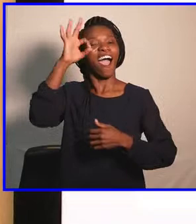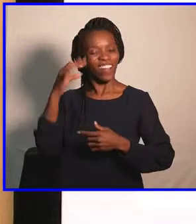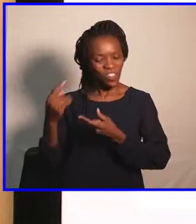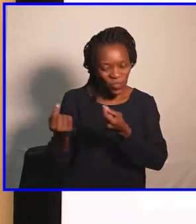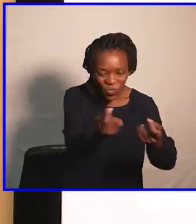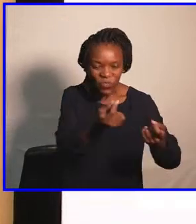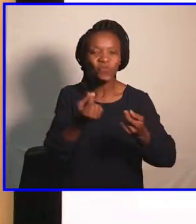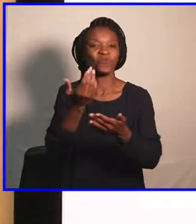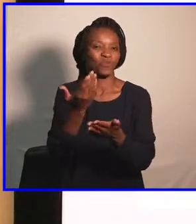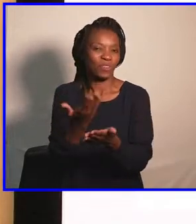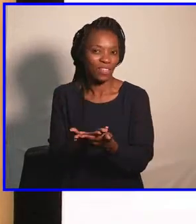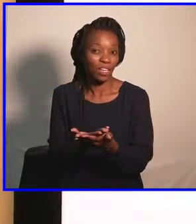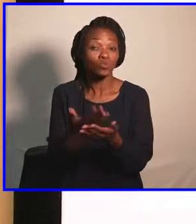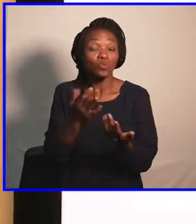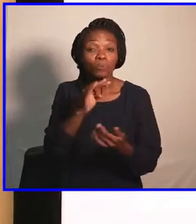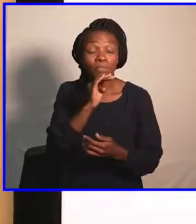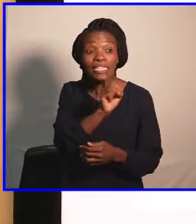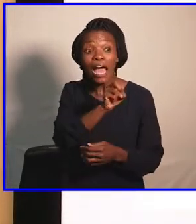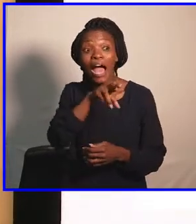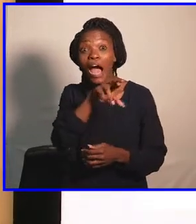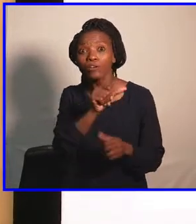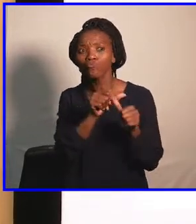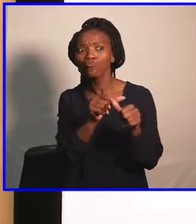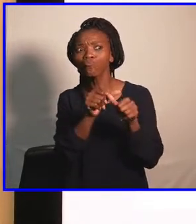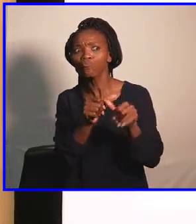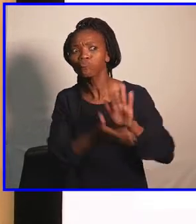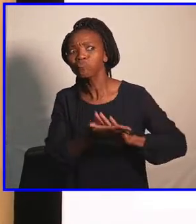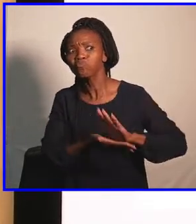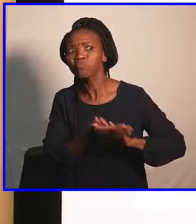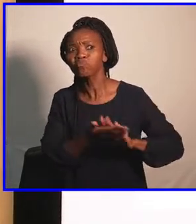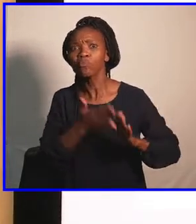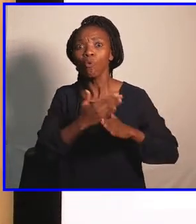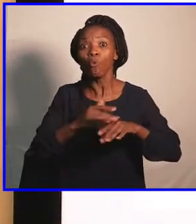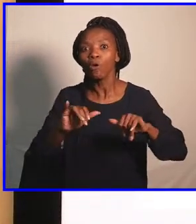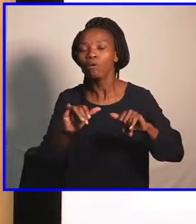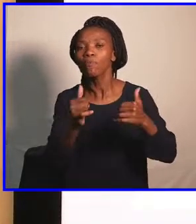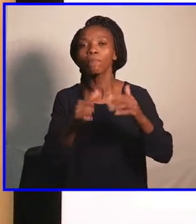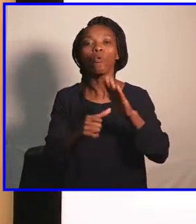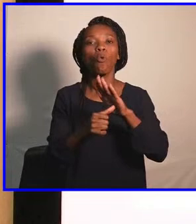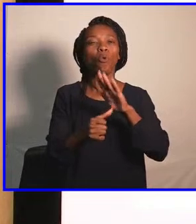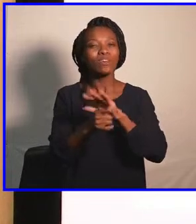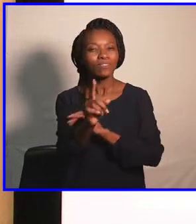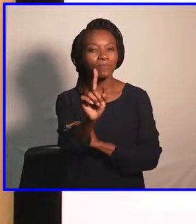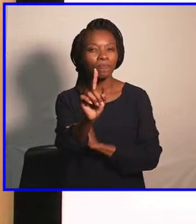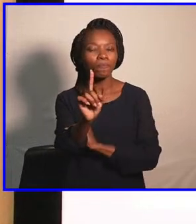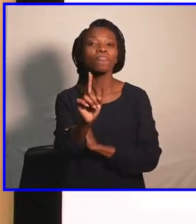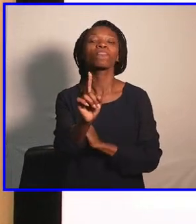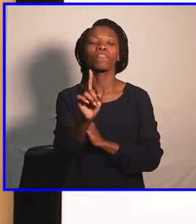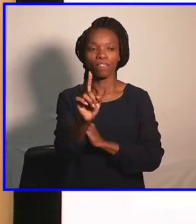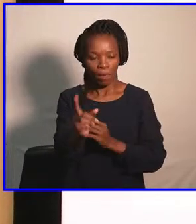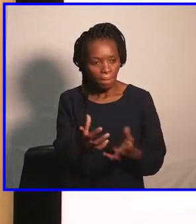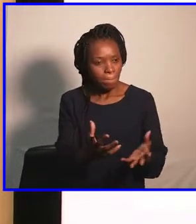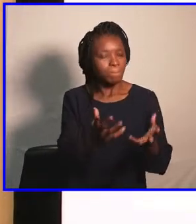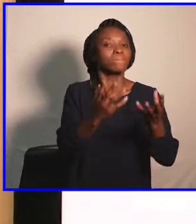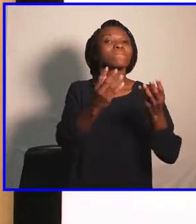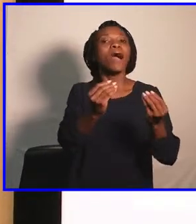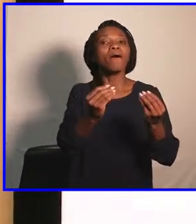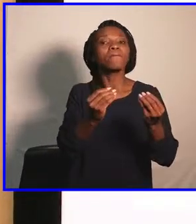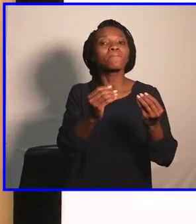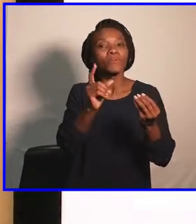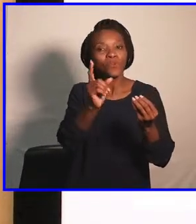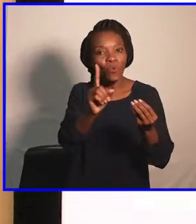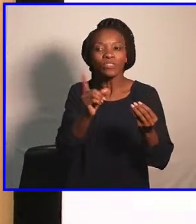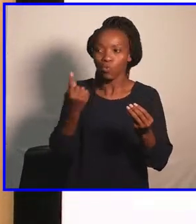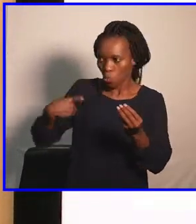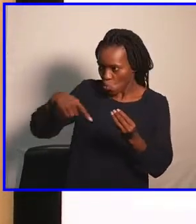So for SARS to operate optimally, it is important that they get the cooperation of all